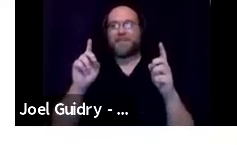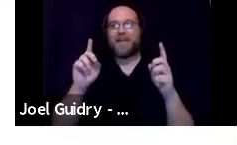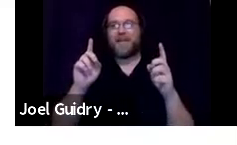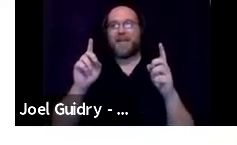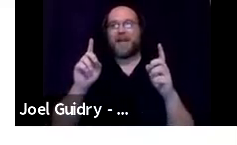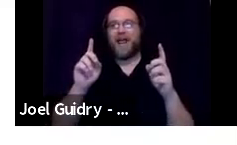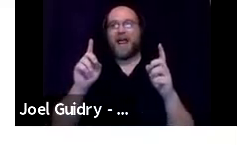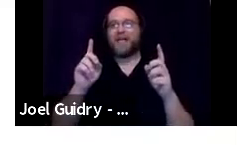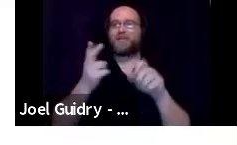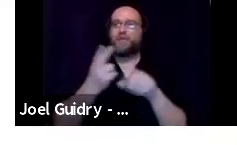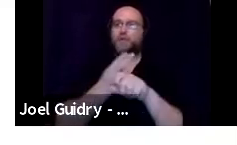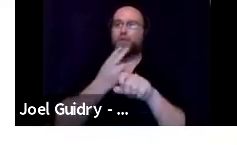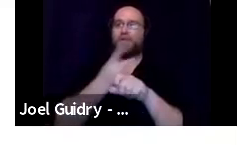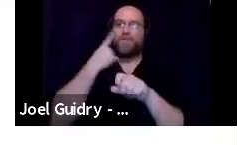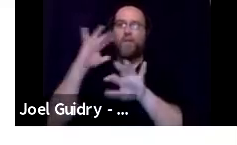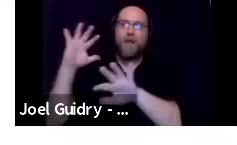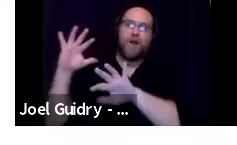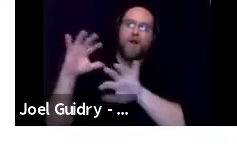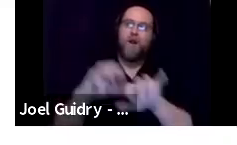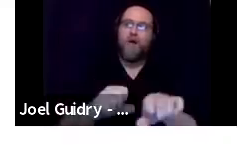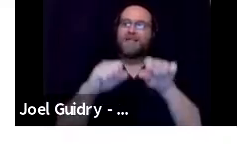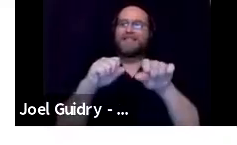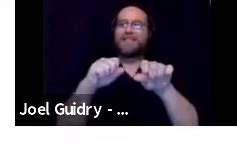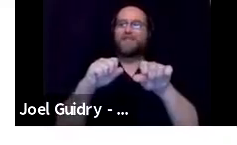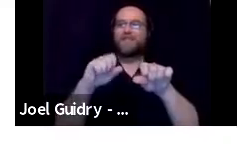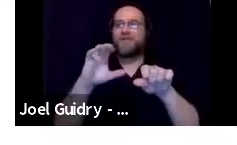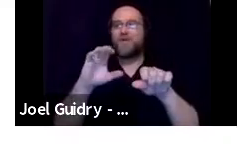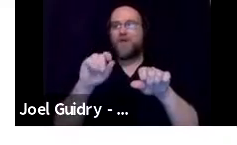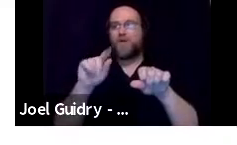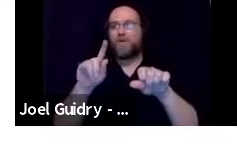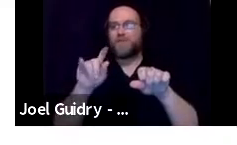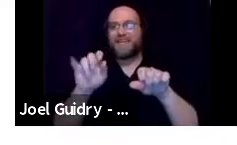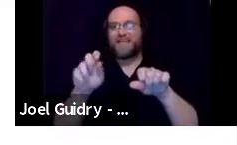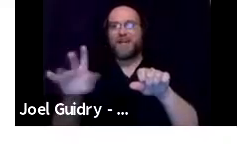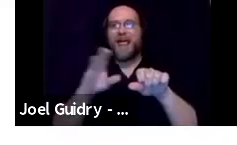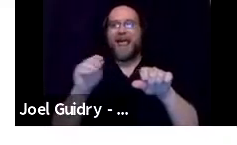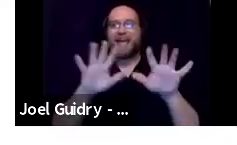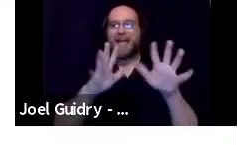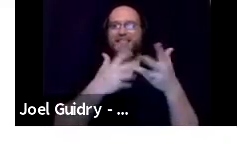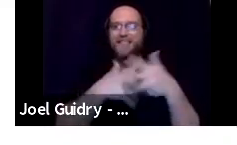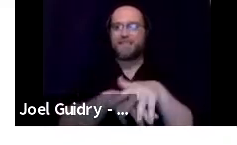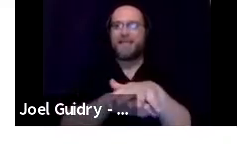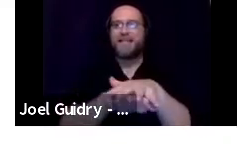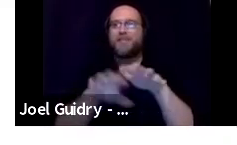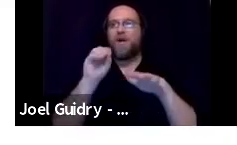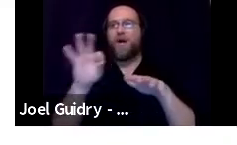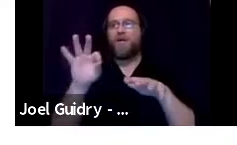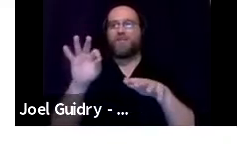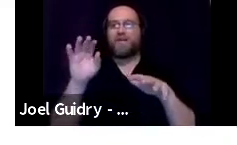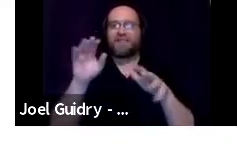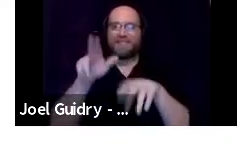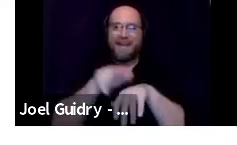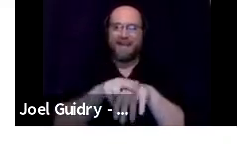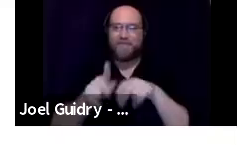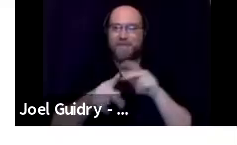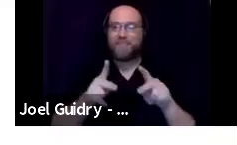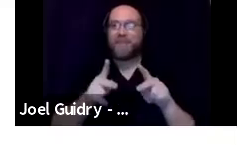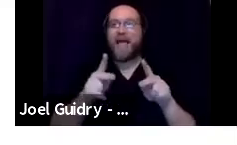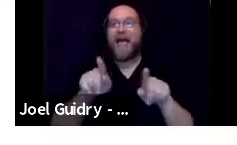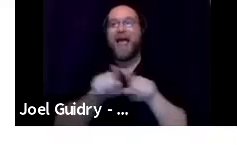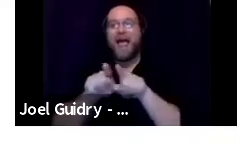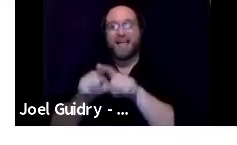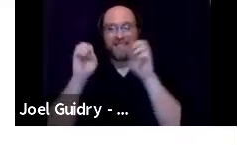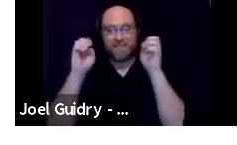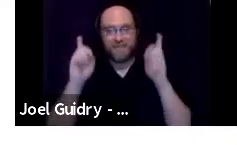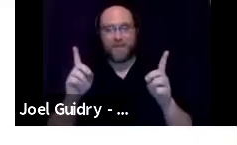and assimilation of Native people. As educators, we have a responsibility to share the rich history and